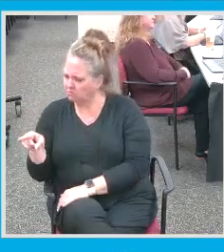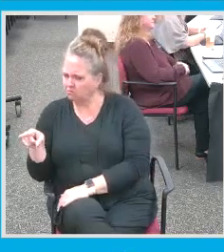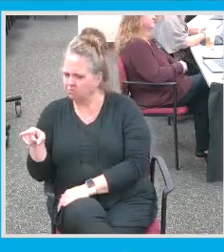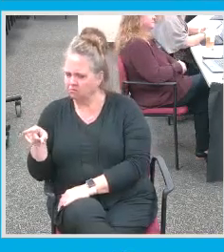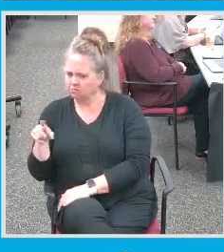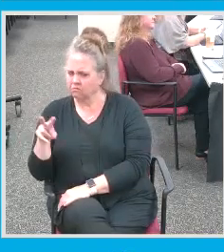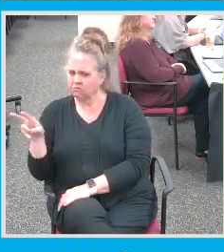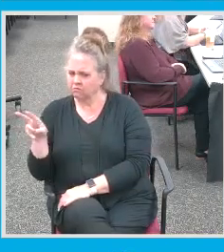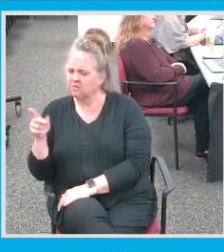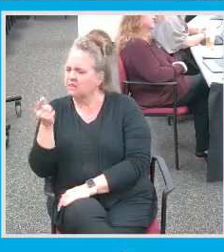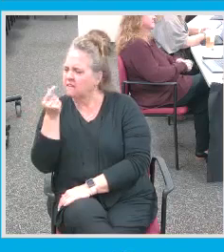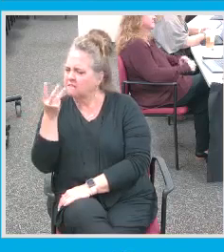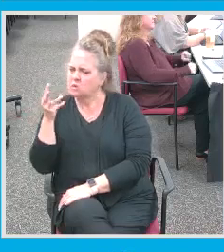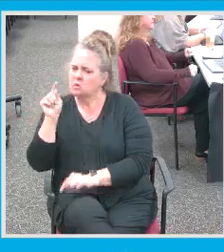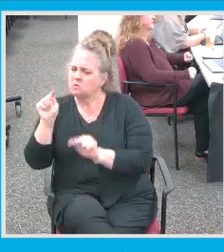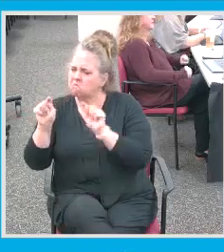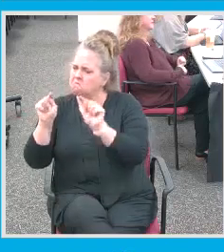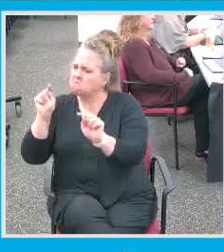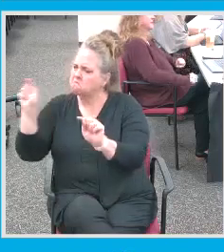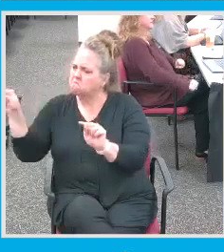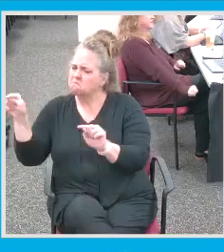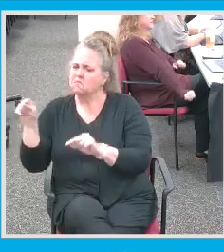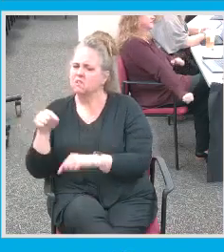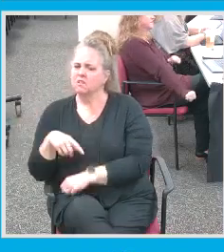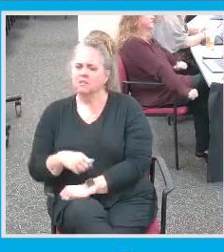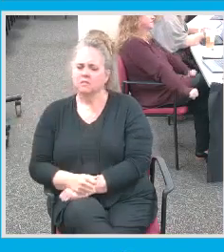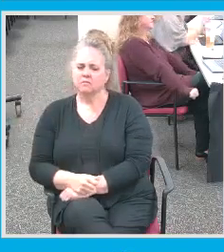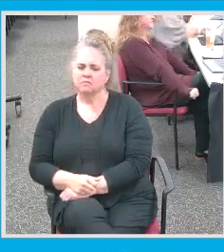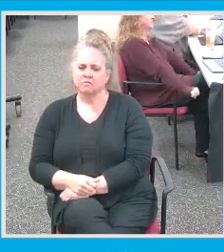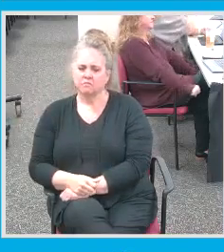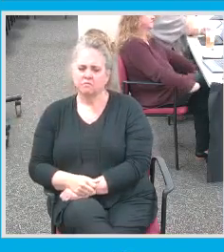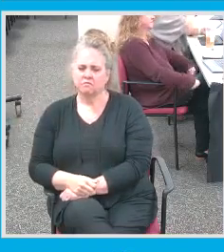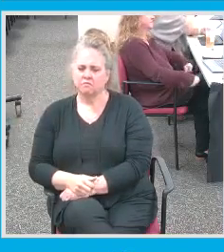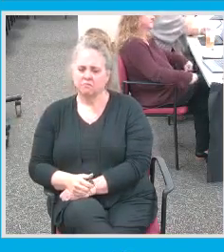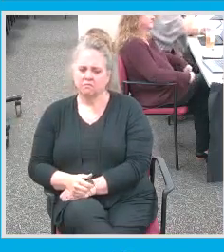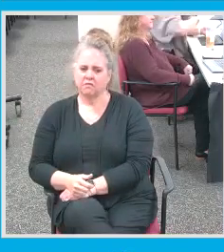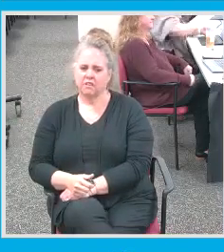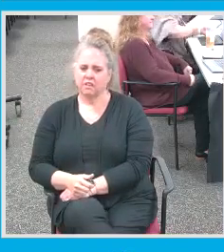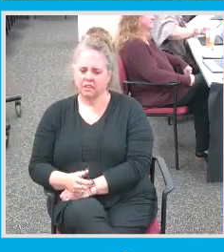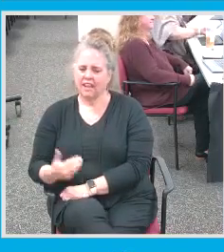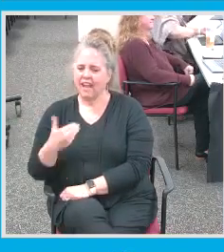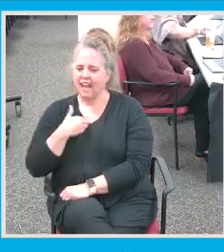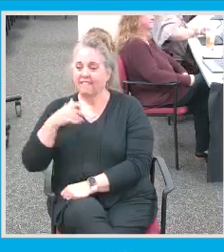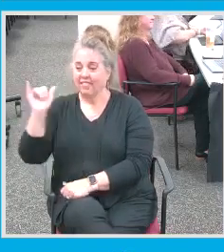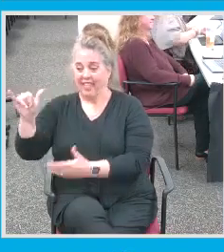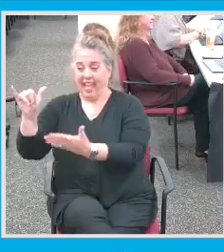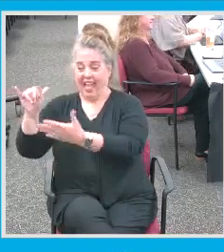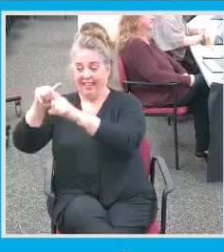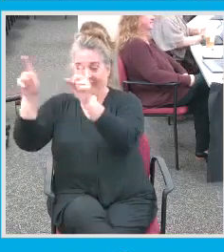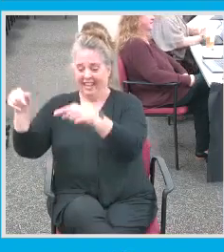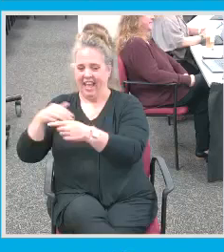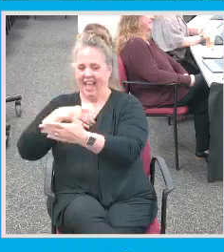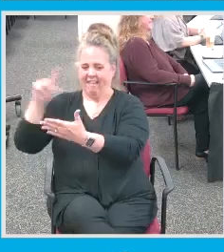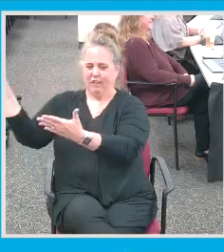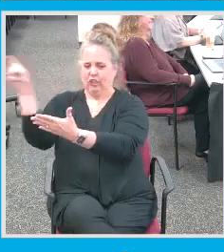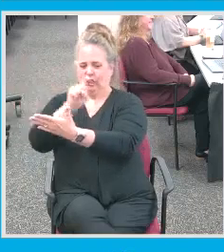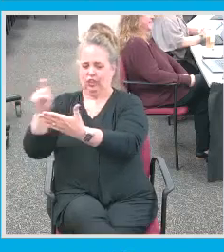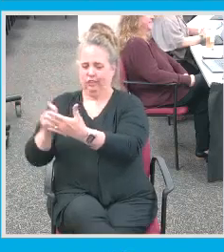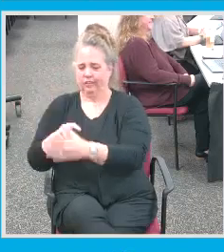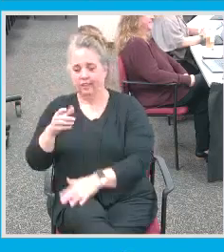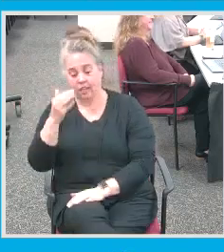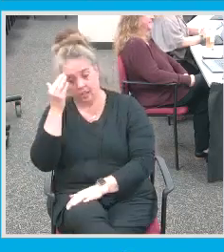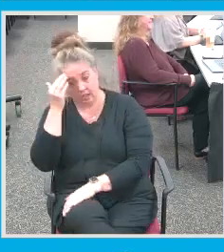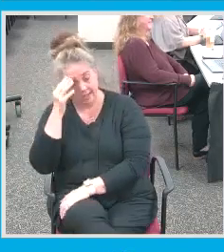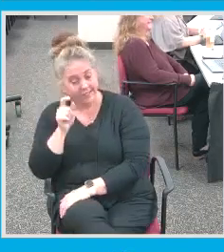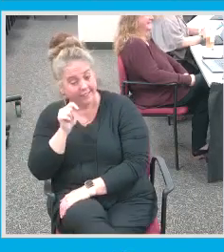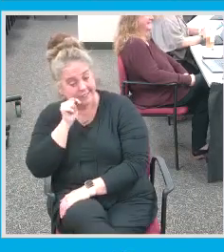few, but a lot of them had like graffiti and stuff on them because, I don't know, teens are creatures of destruction.